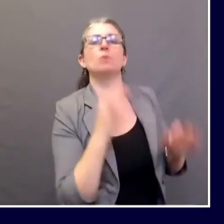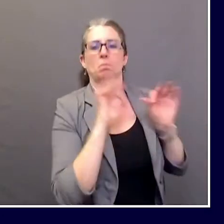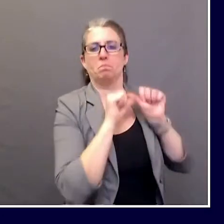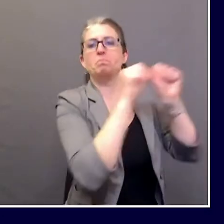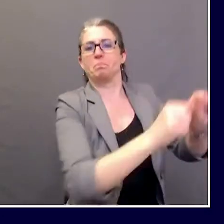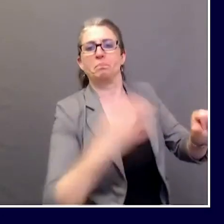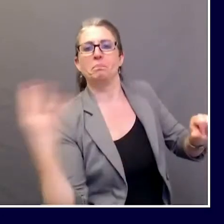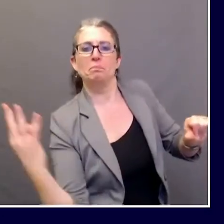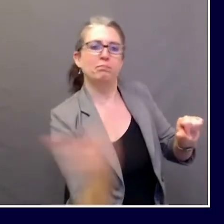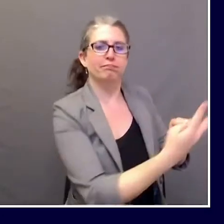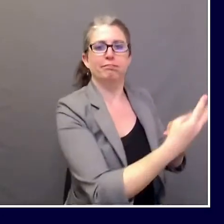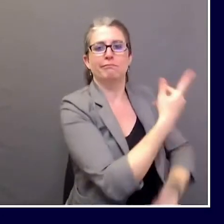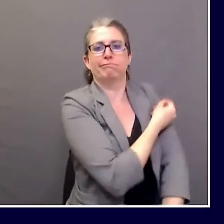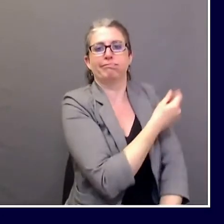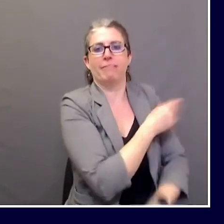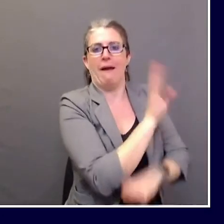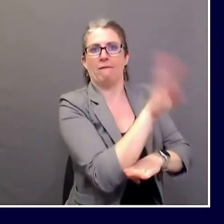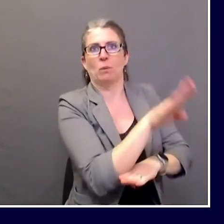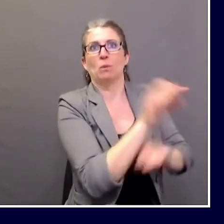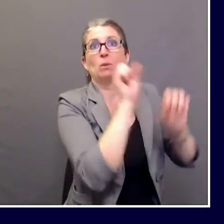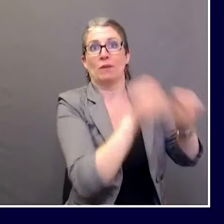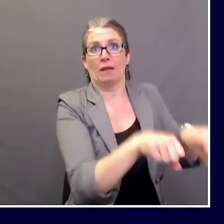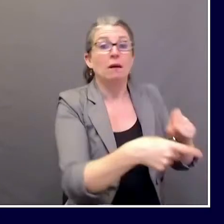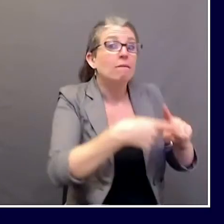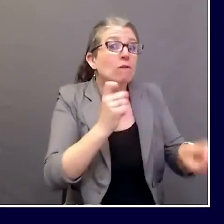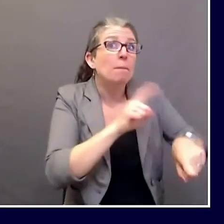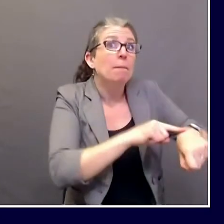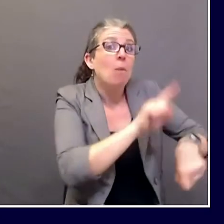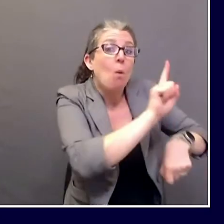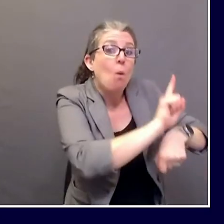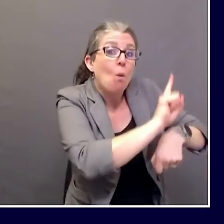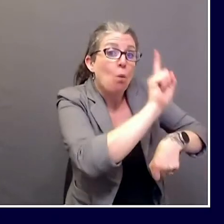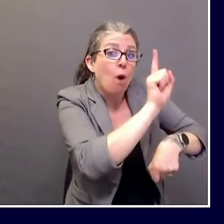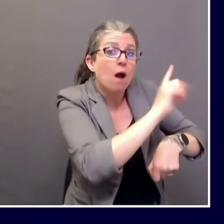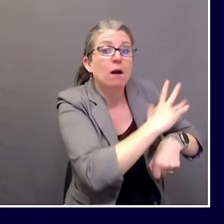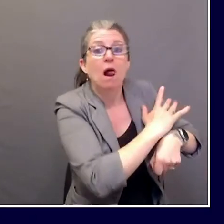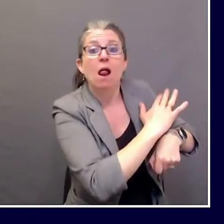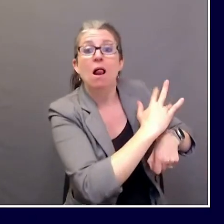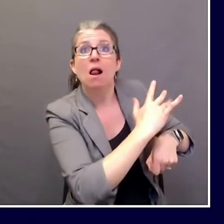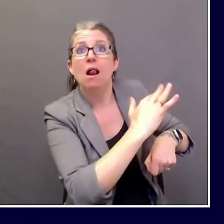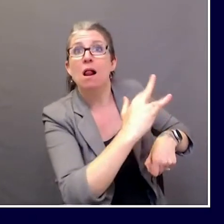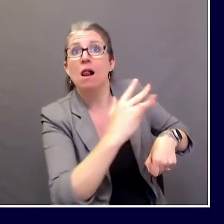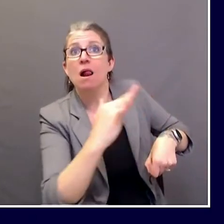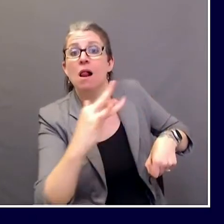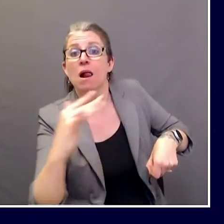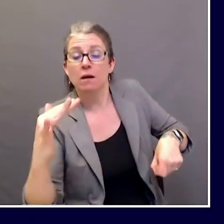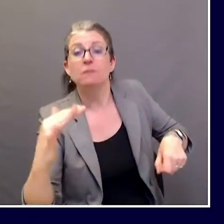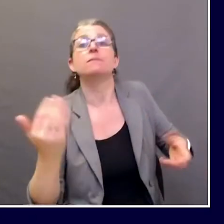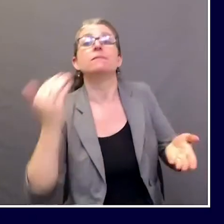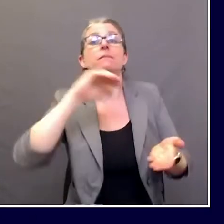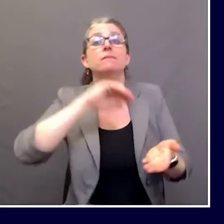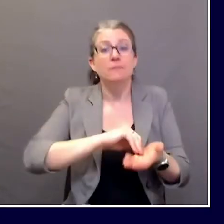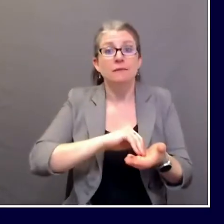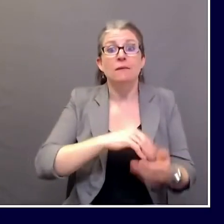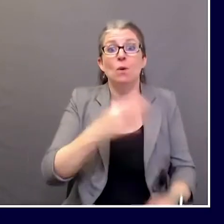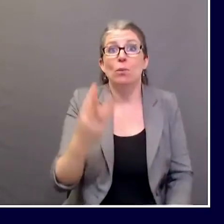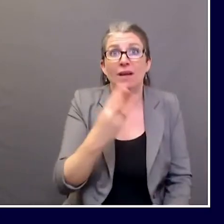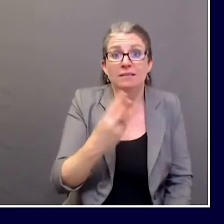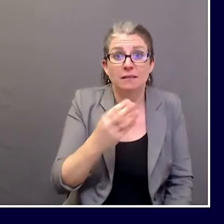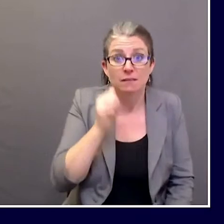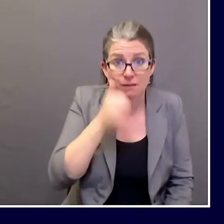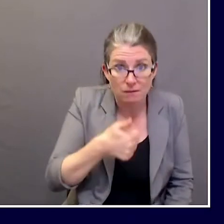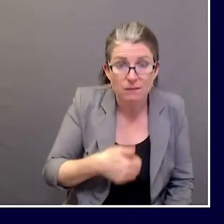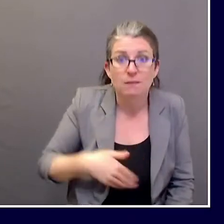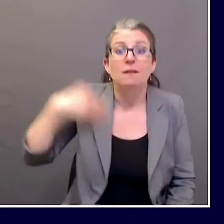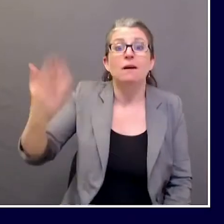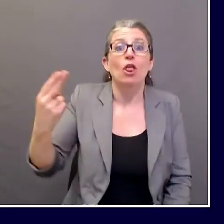1 p.m. today through the end of this week can continue as planned. We'll be working with the people who have been